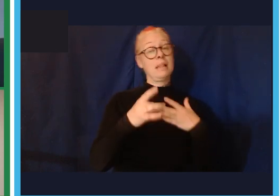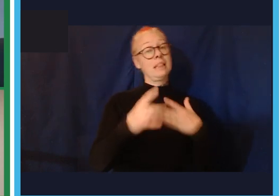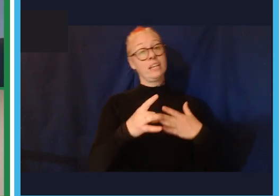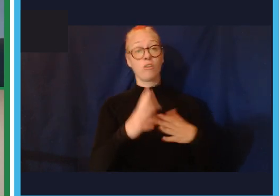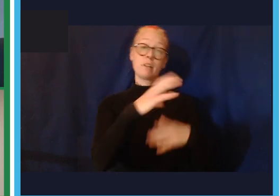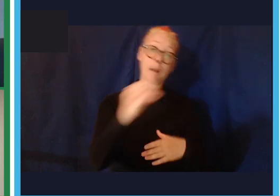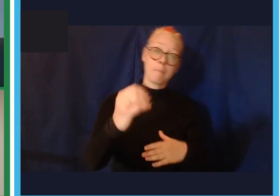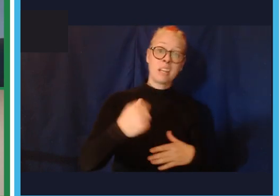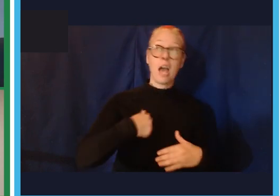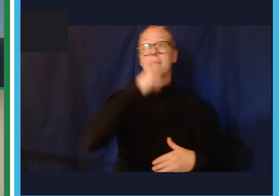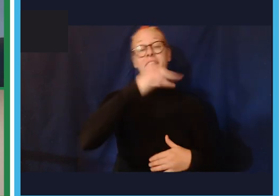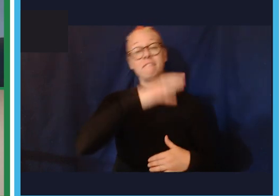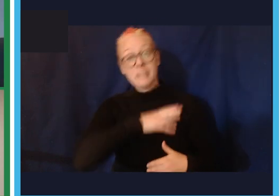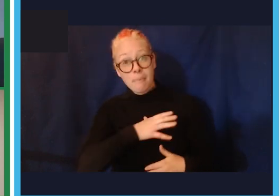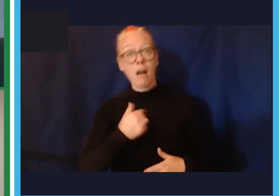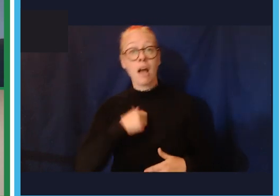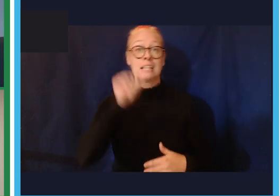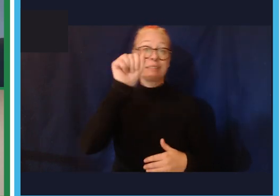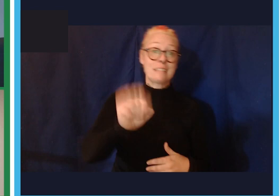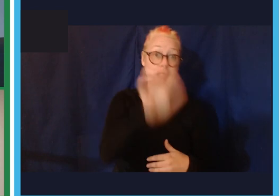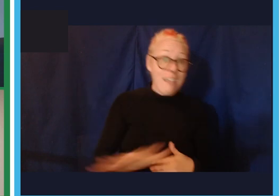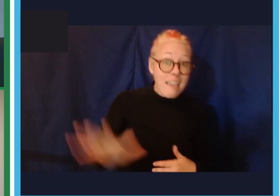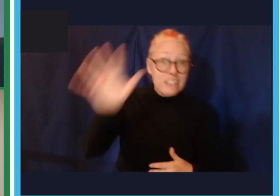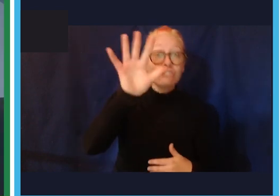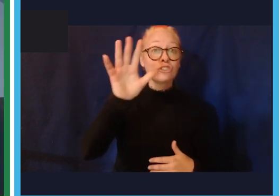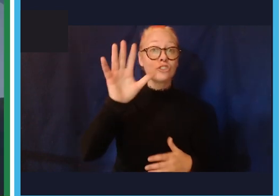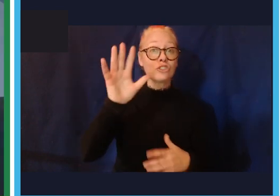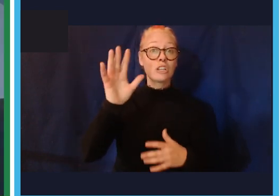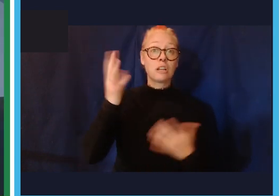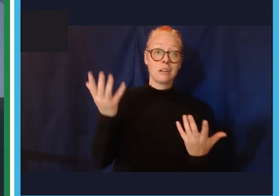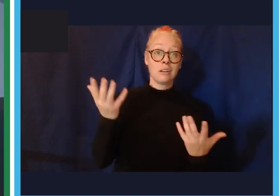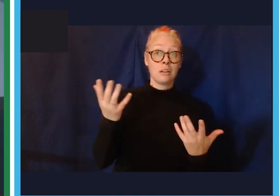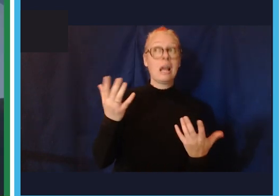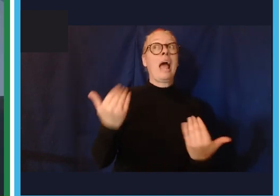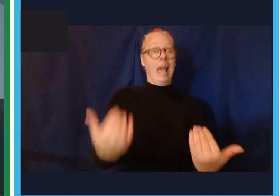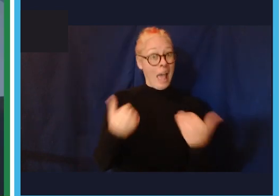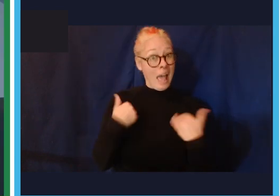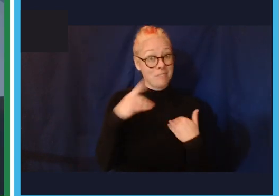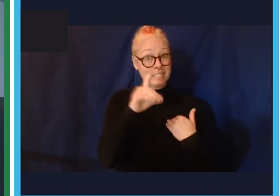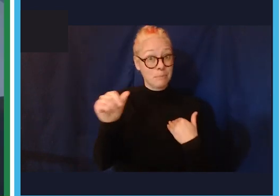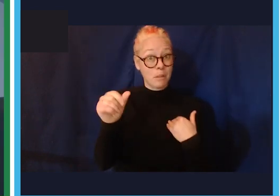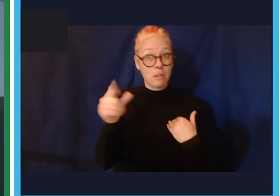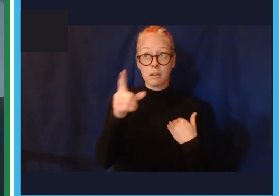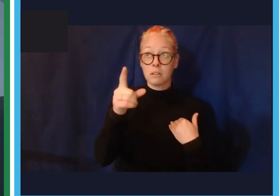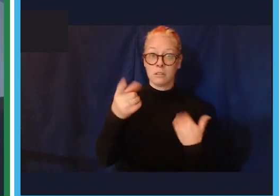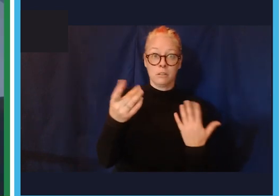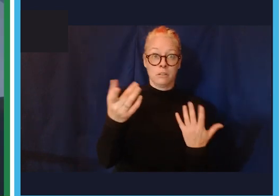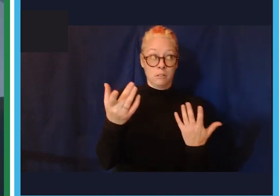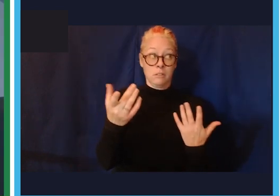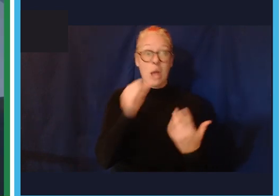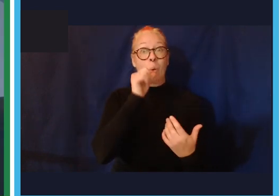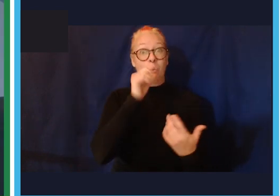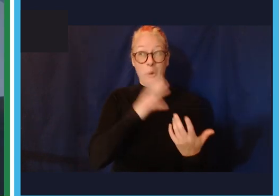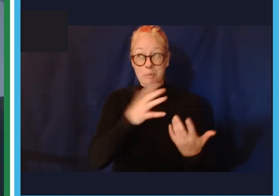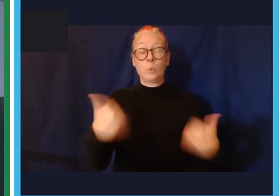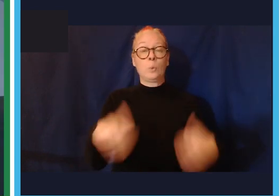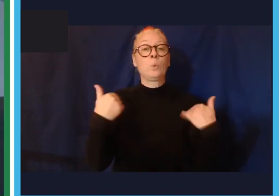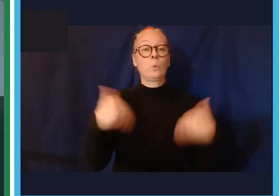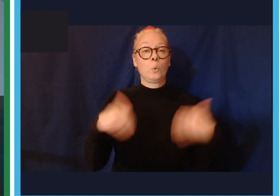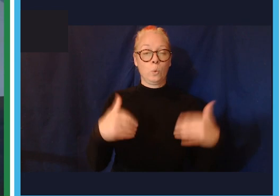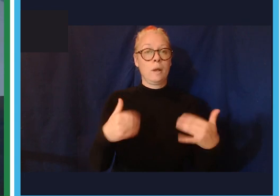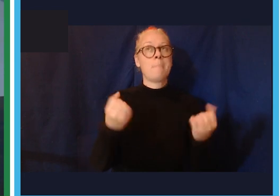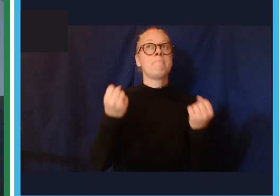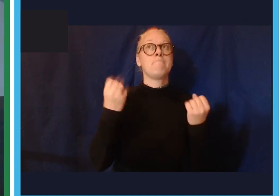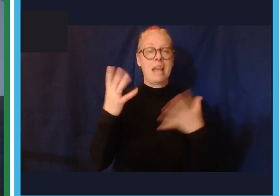ticks against me. So yeah. It's just like, do I even need one more? But really working